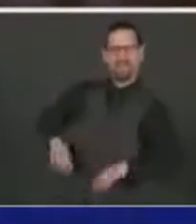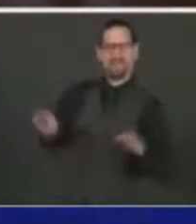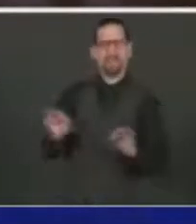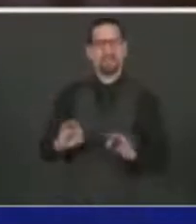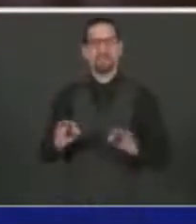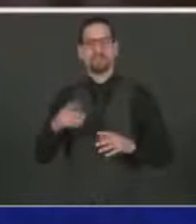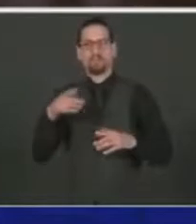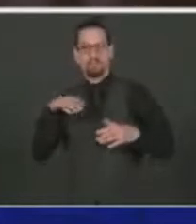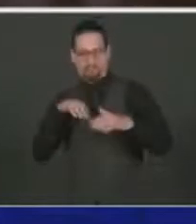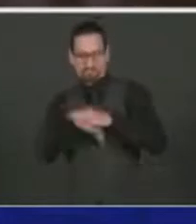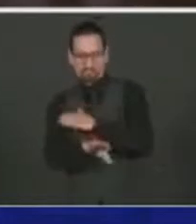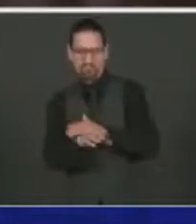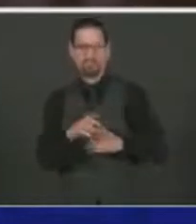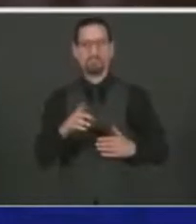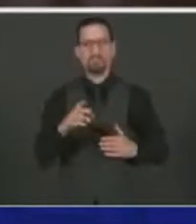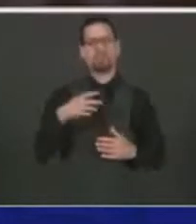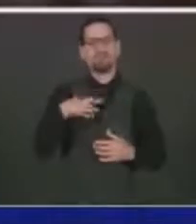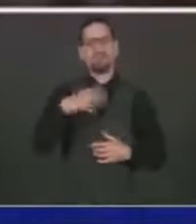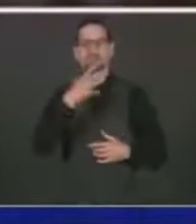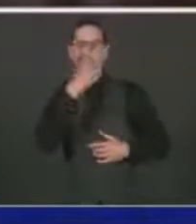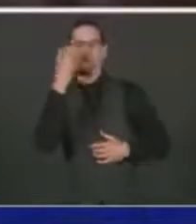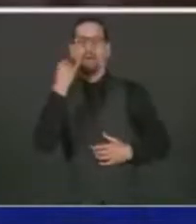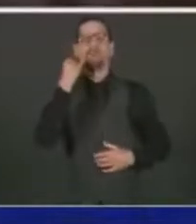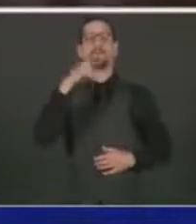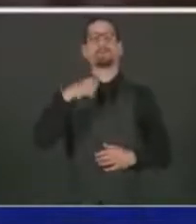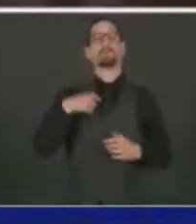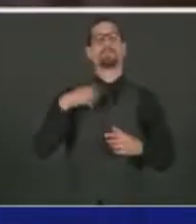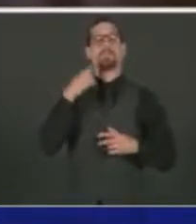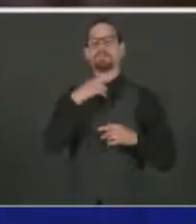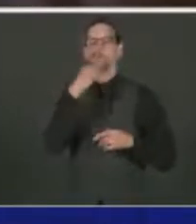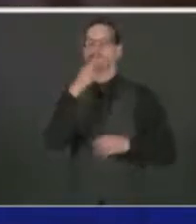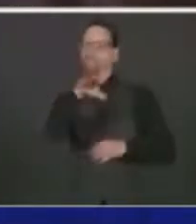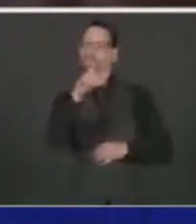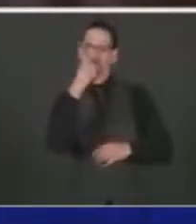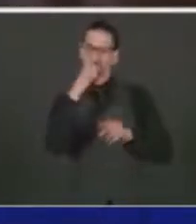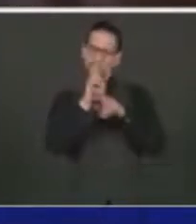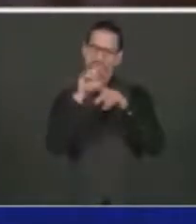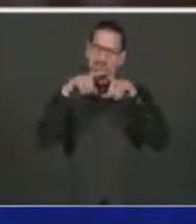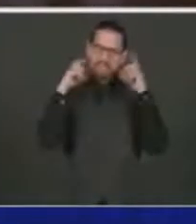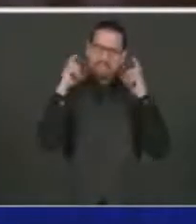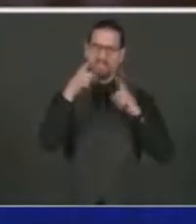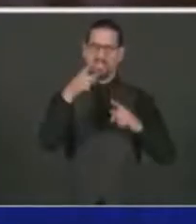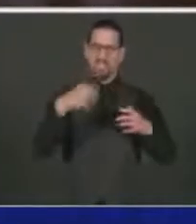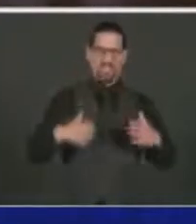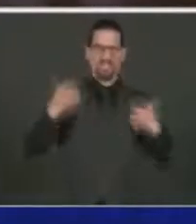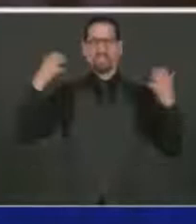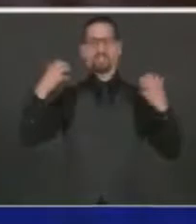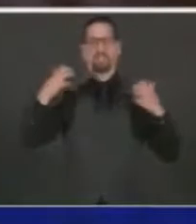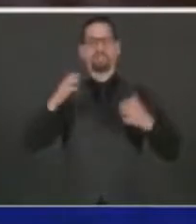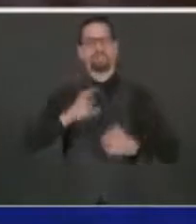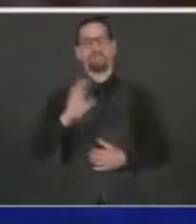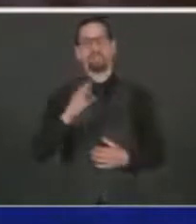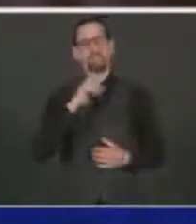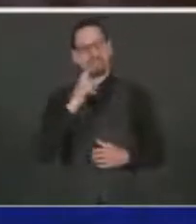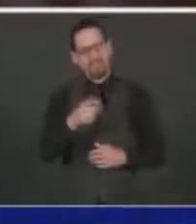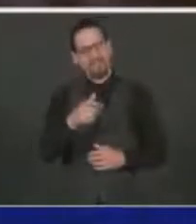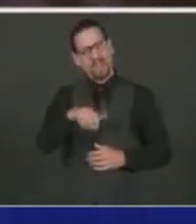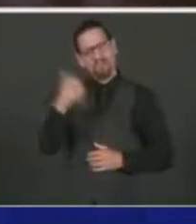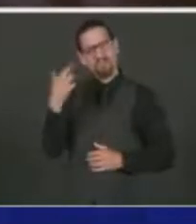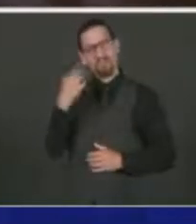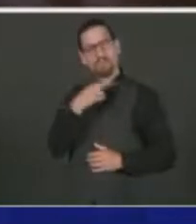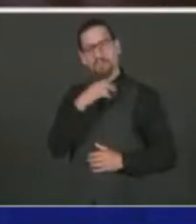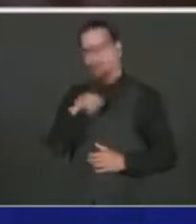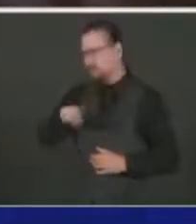angry when you're asked to put on a mask, you're putting in jeopardy every retail shop's ability to stay